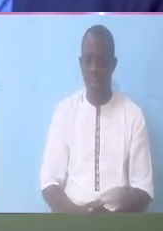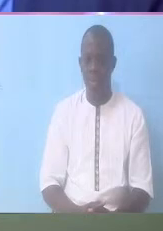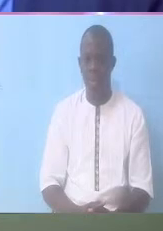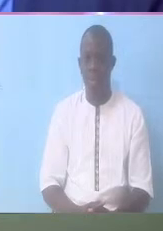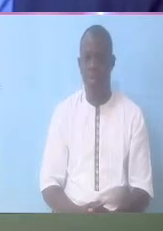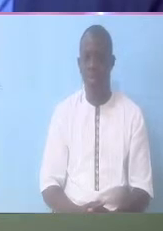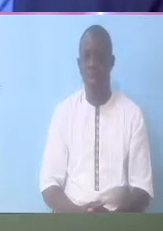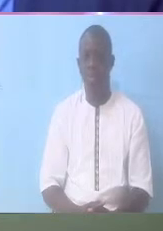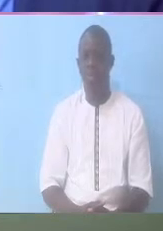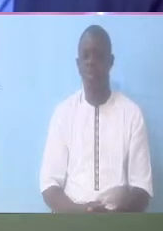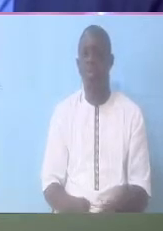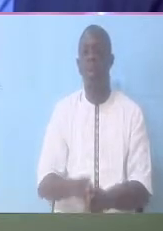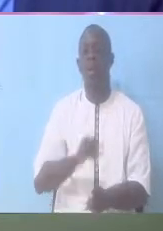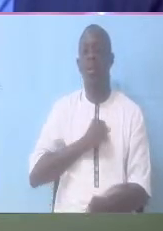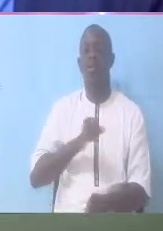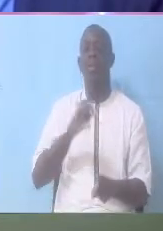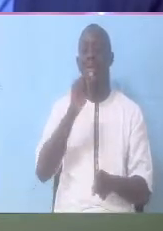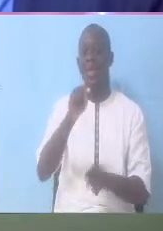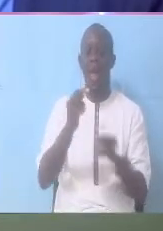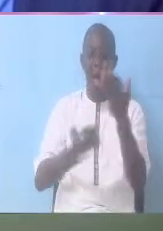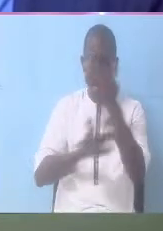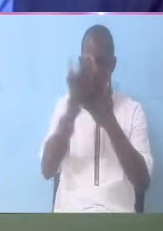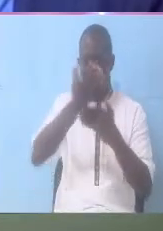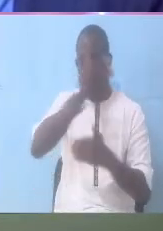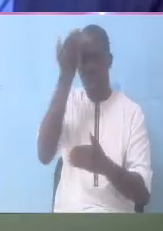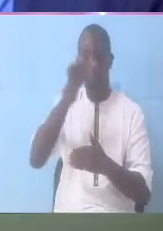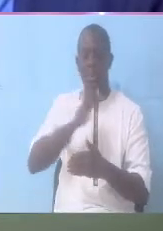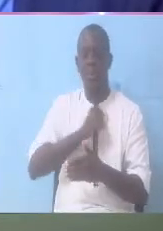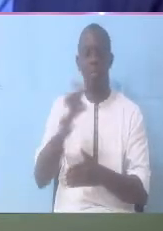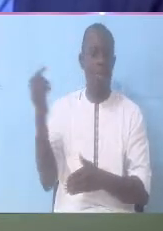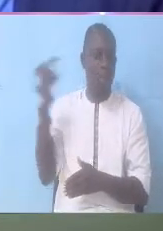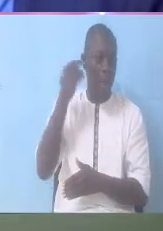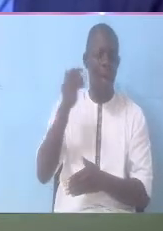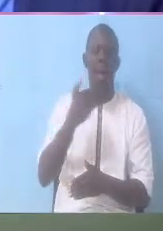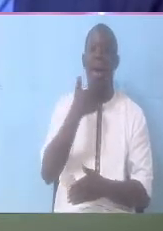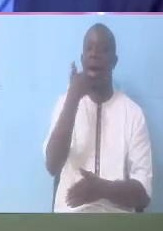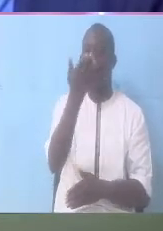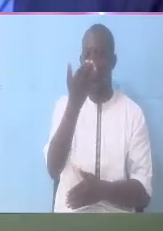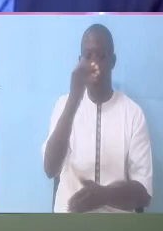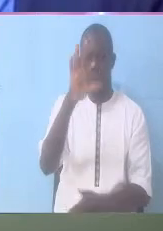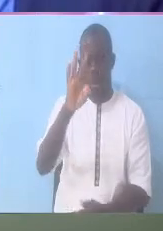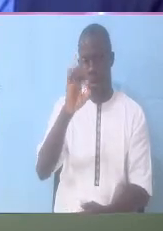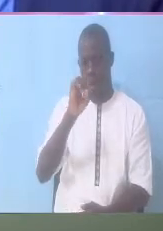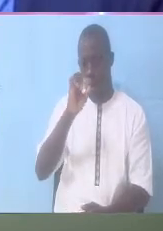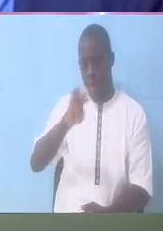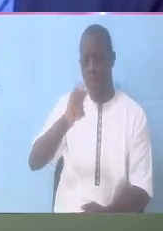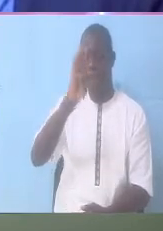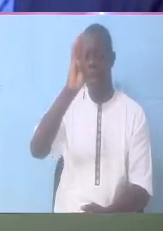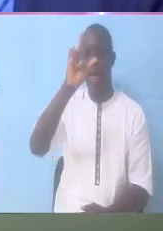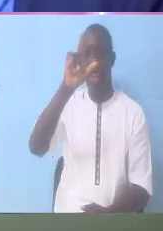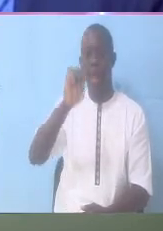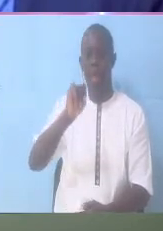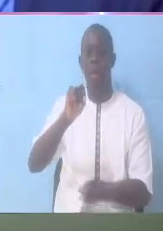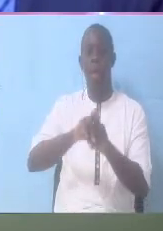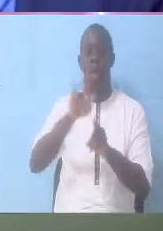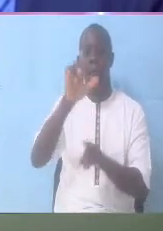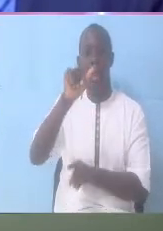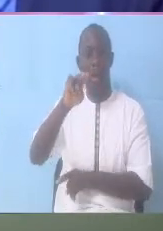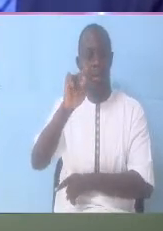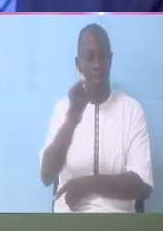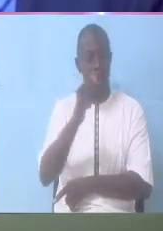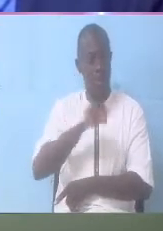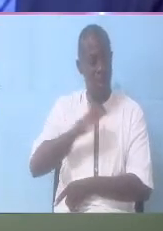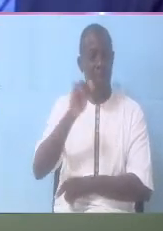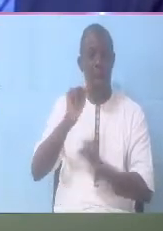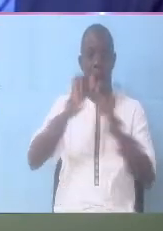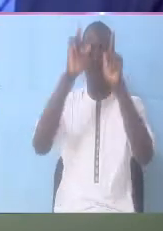that early morning, I had Jame asking Tumbul Tamba, is Lantombon aware? And then Tumbul said, no, he's not aware. He don't know it.